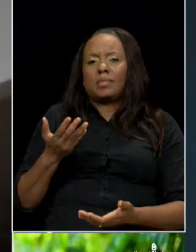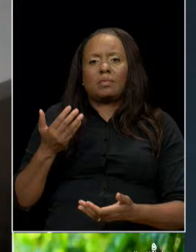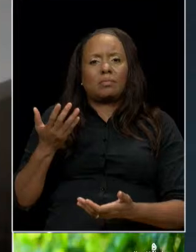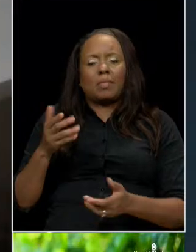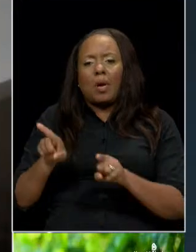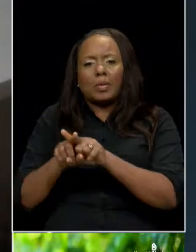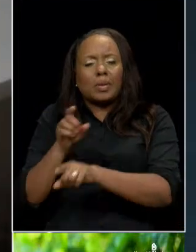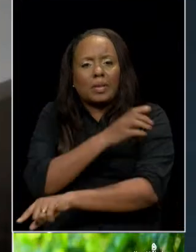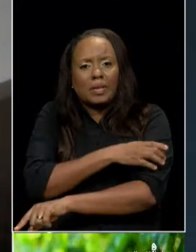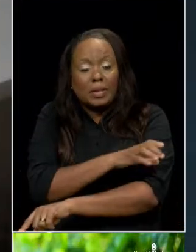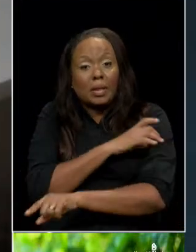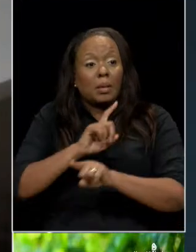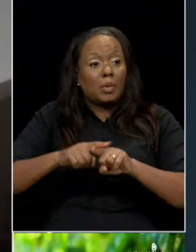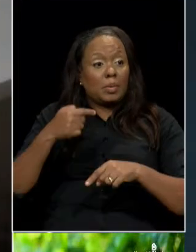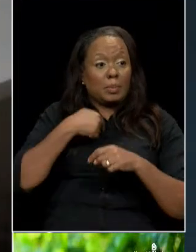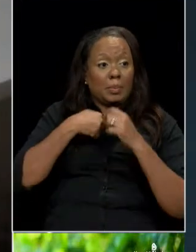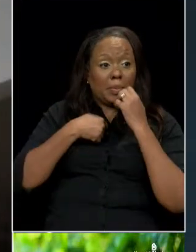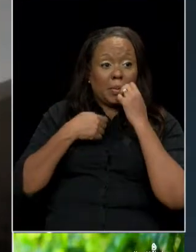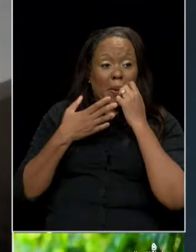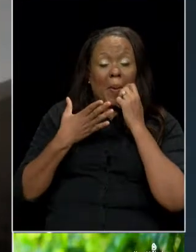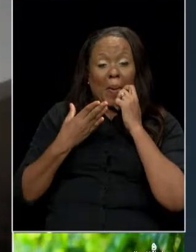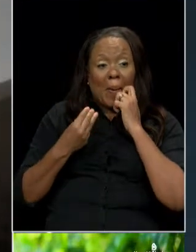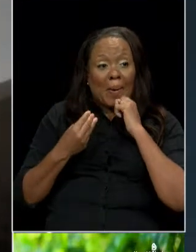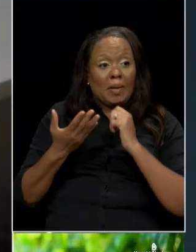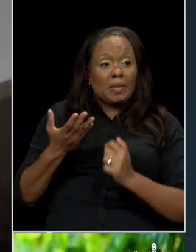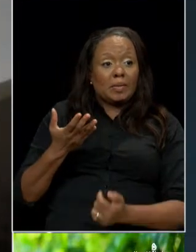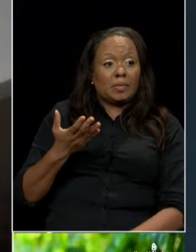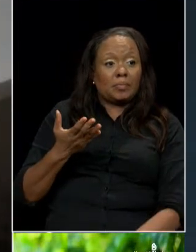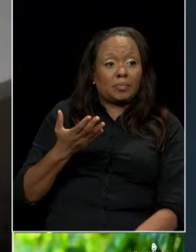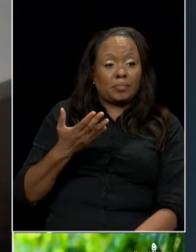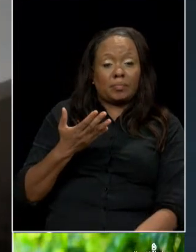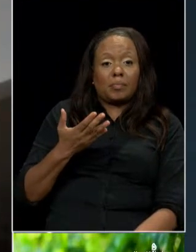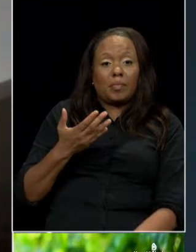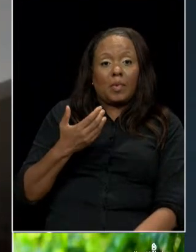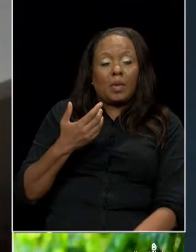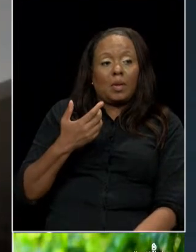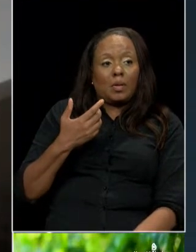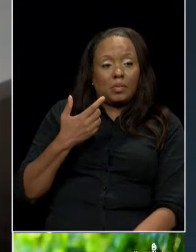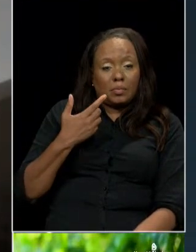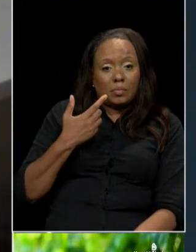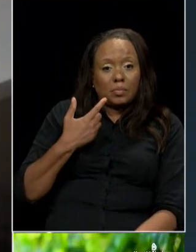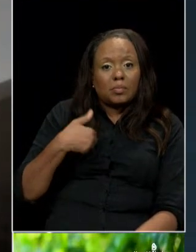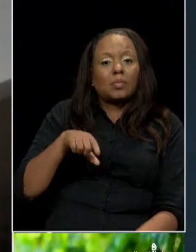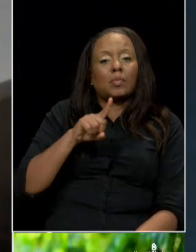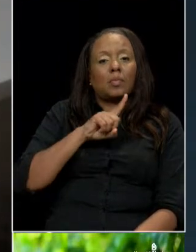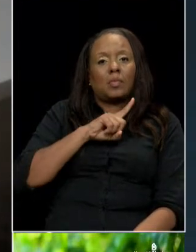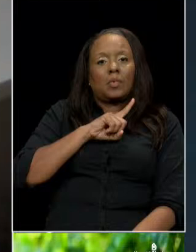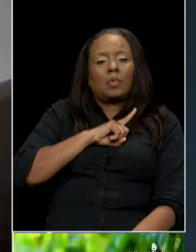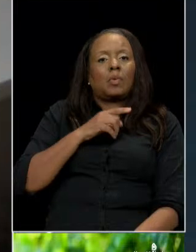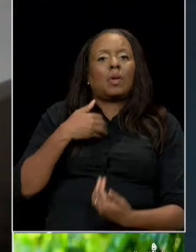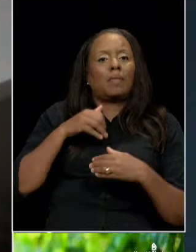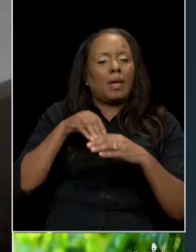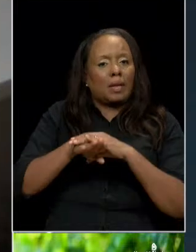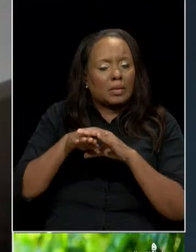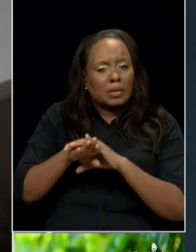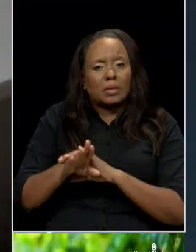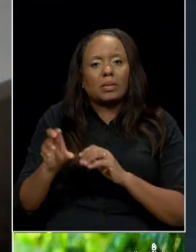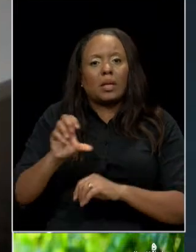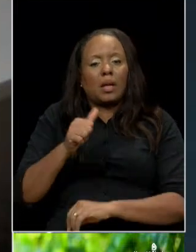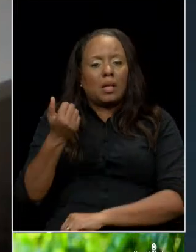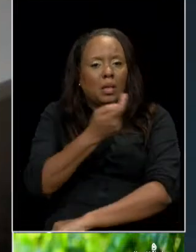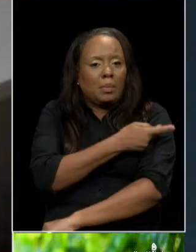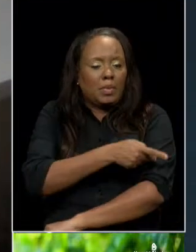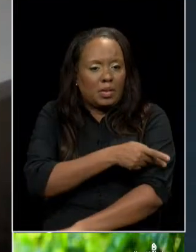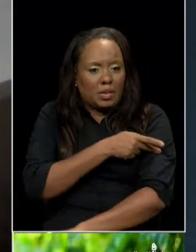the opportunity for public patients that belong to the Polyclinic. So for those that are